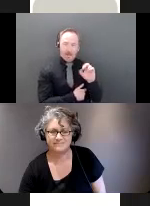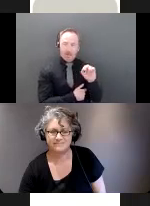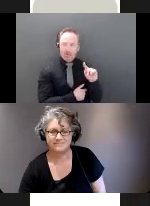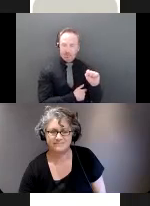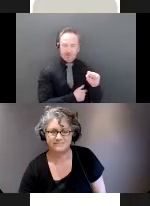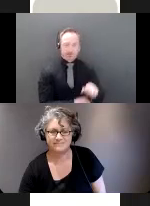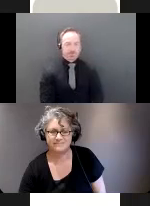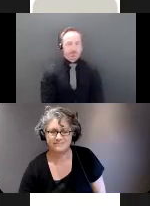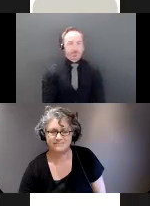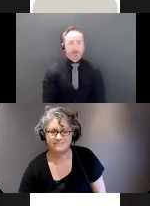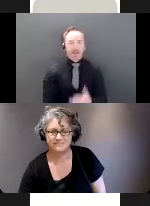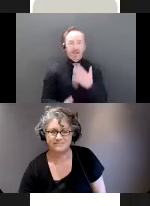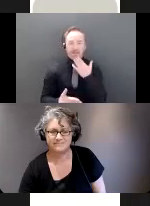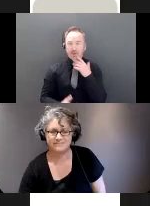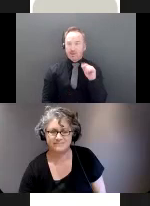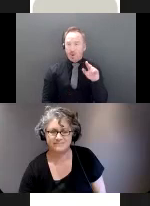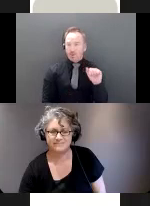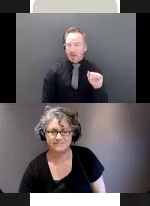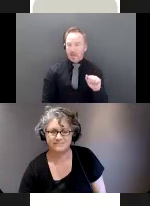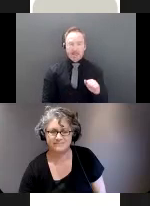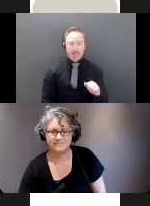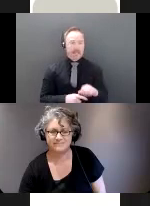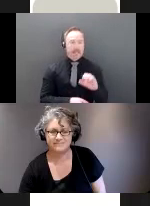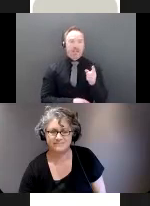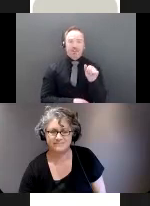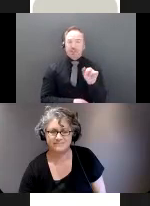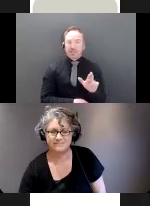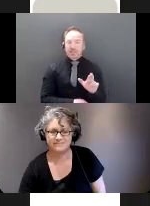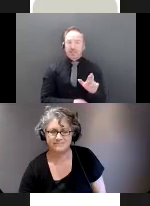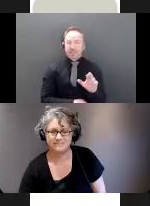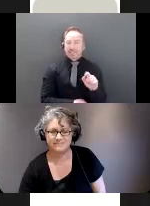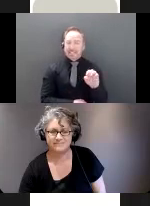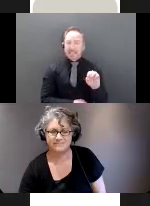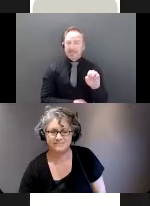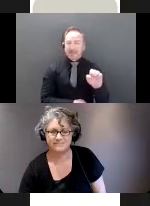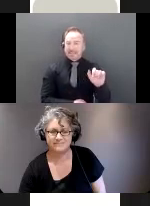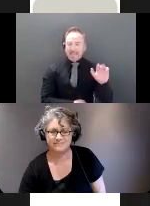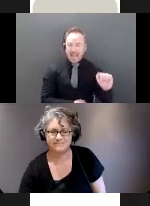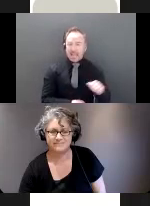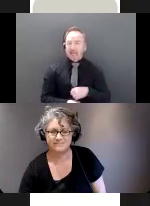in. So we've got just a little bit, sheltersafe.ca. You can find the shelters in Ontario,